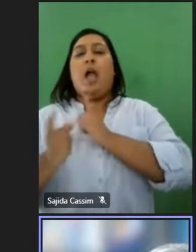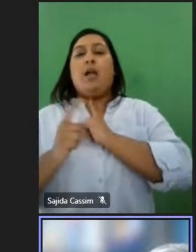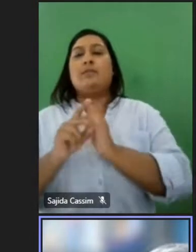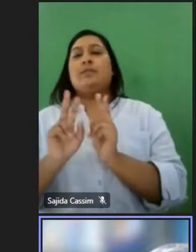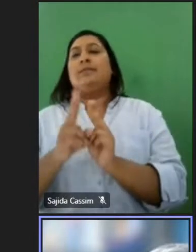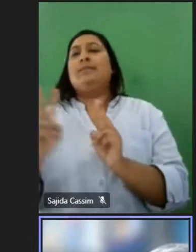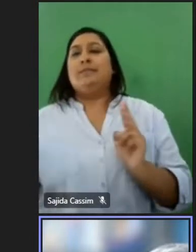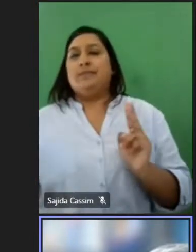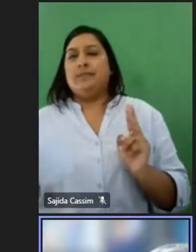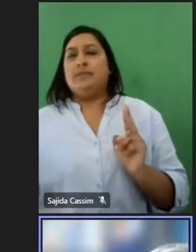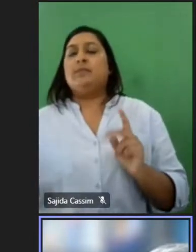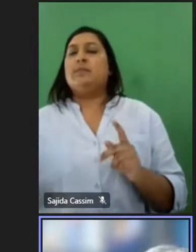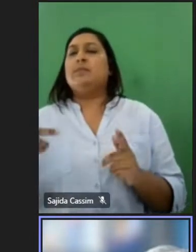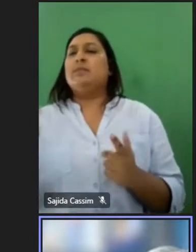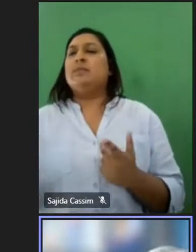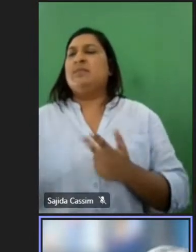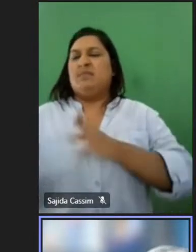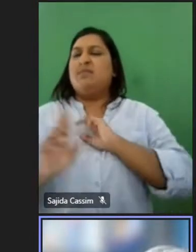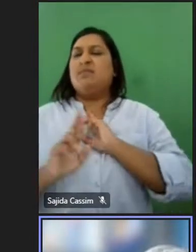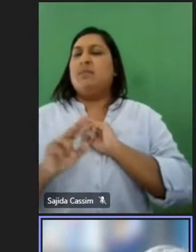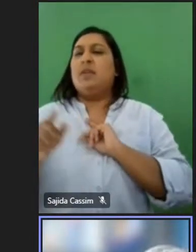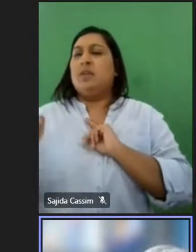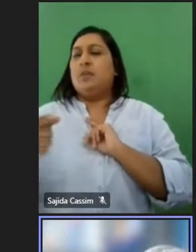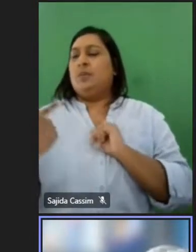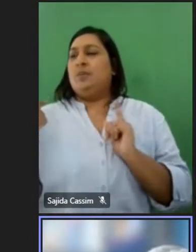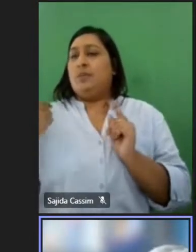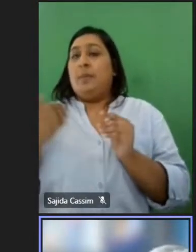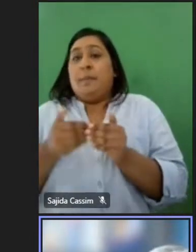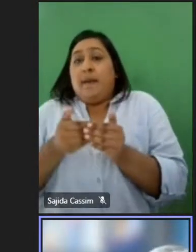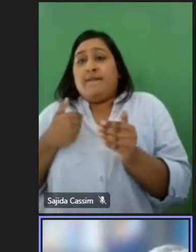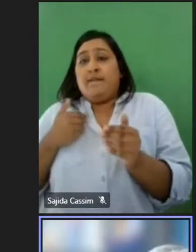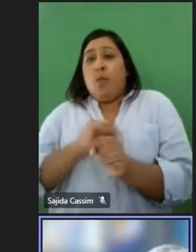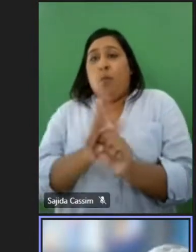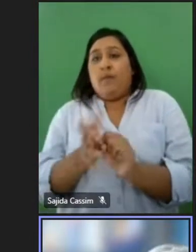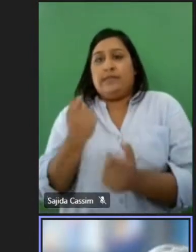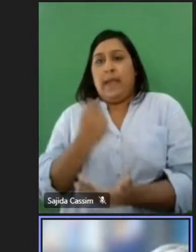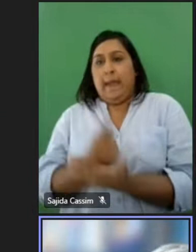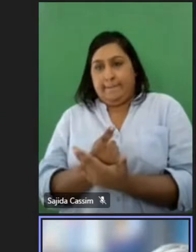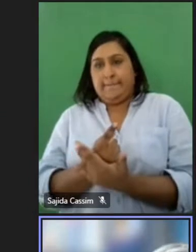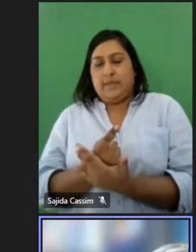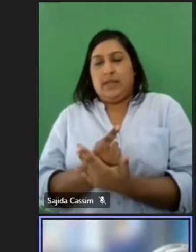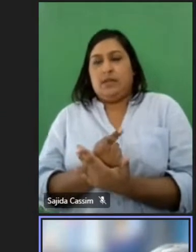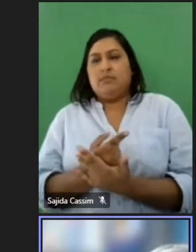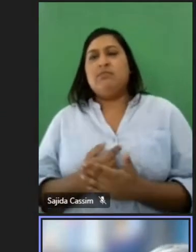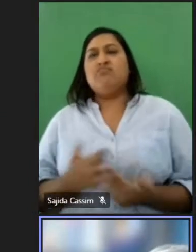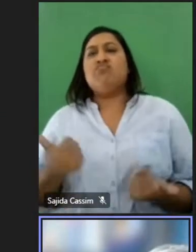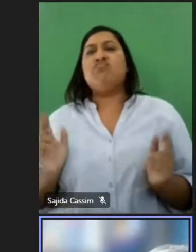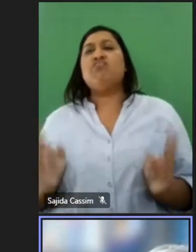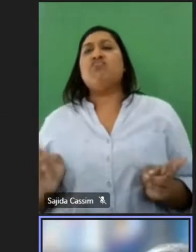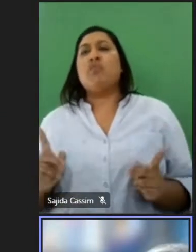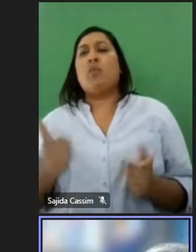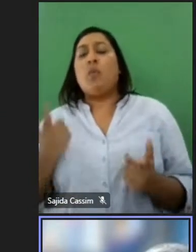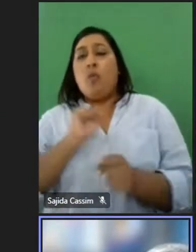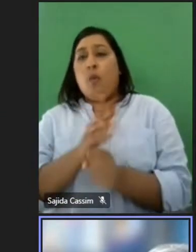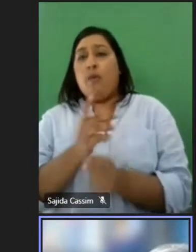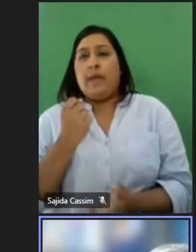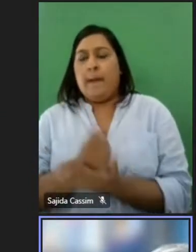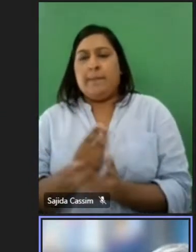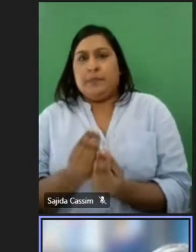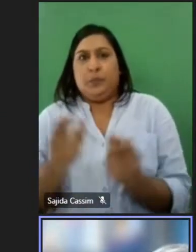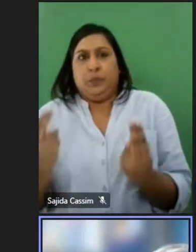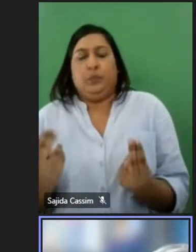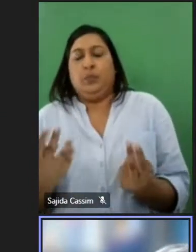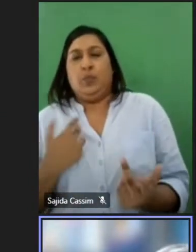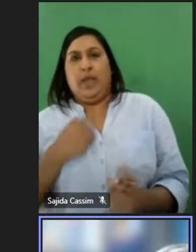not usually experienced prior to COVID-19. And here we see that 39%